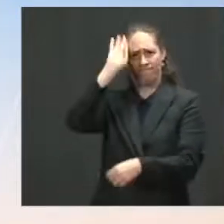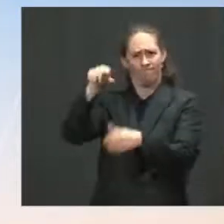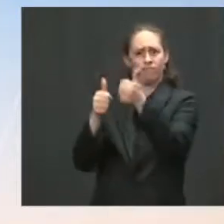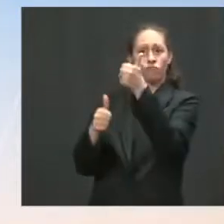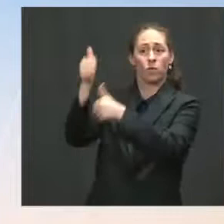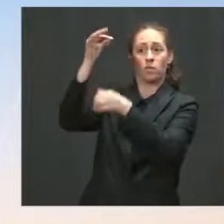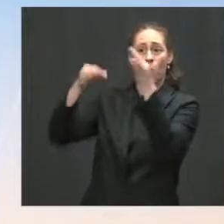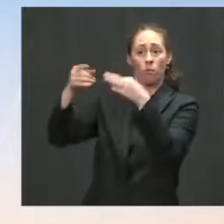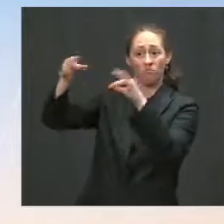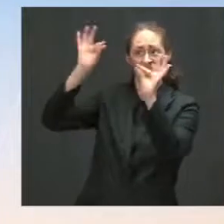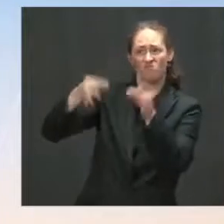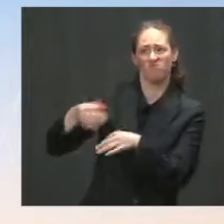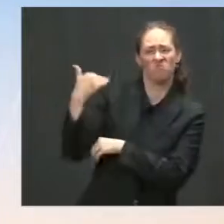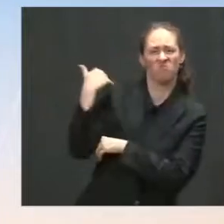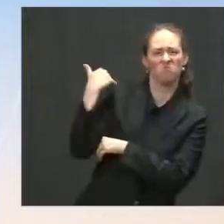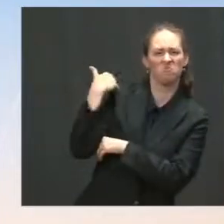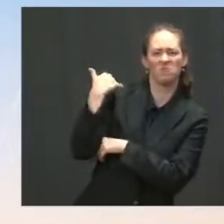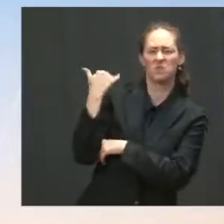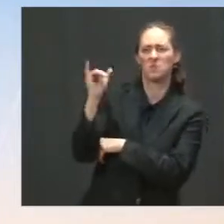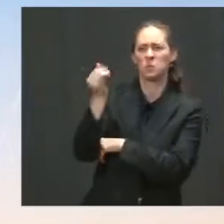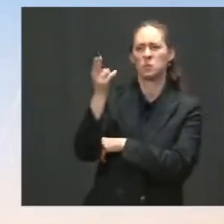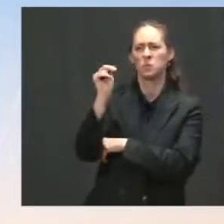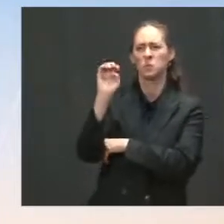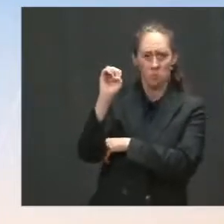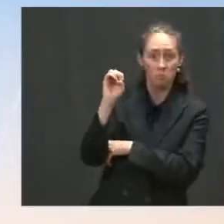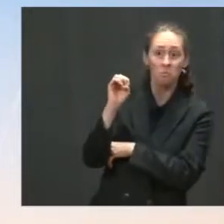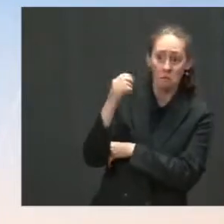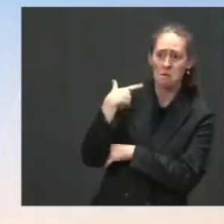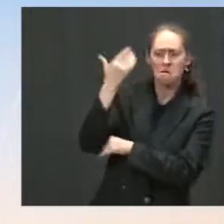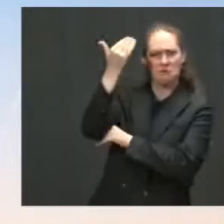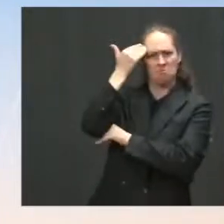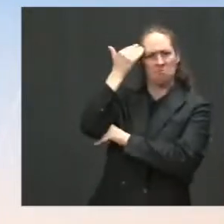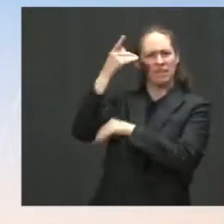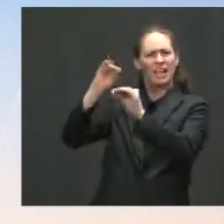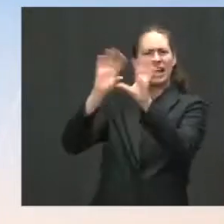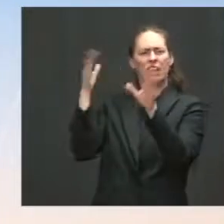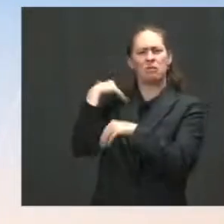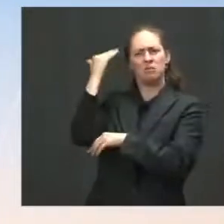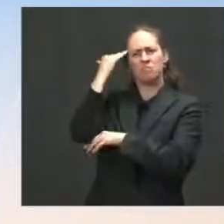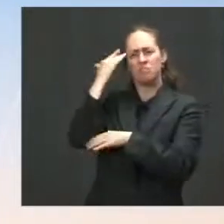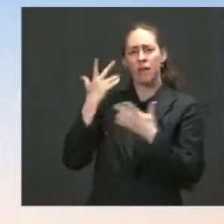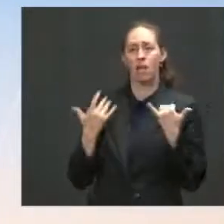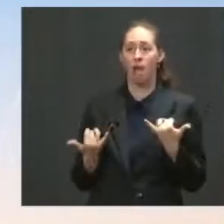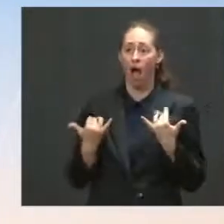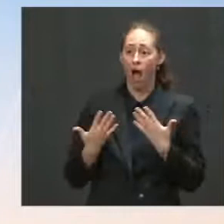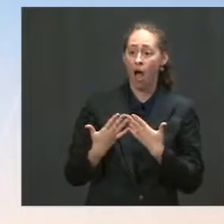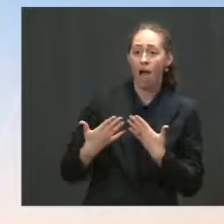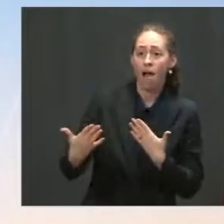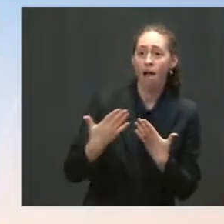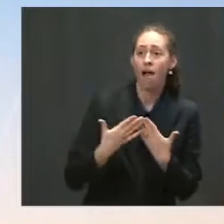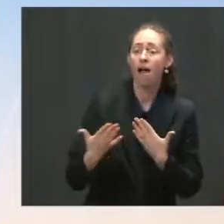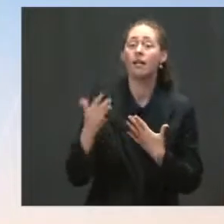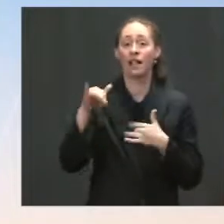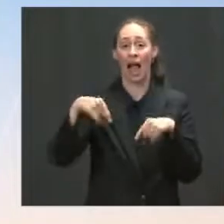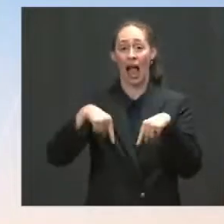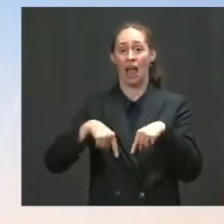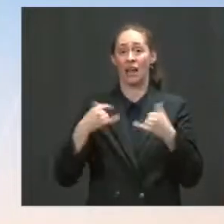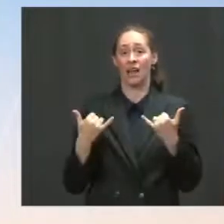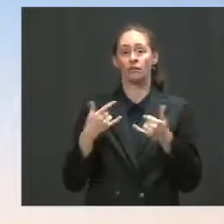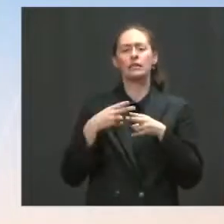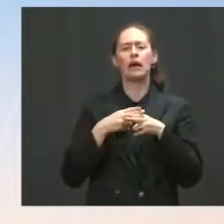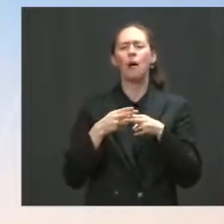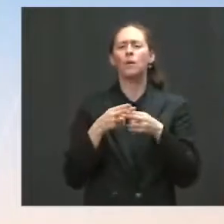in their decision at the end of June. This is also going to be a temporary solution regardless, and longer-term solution will